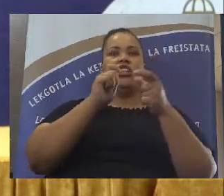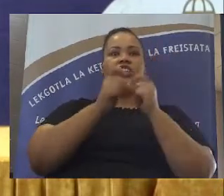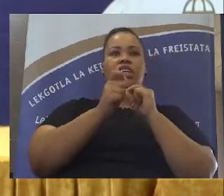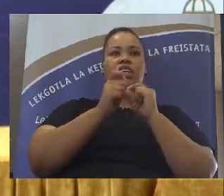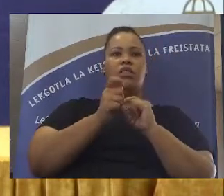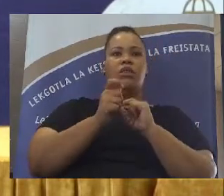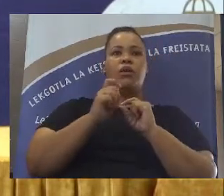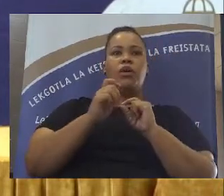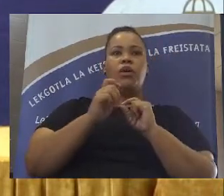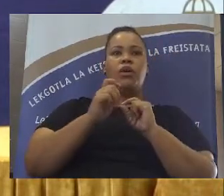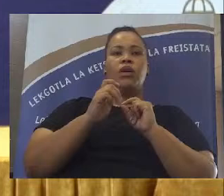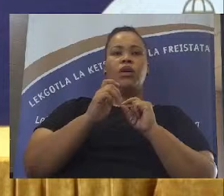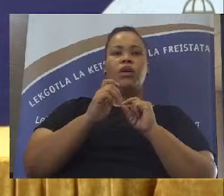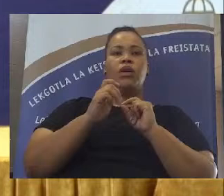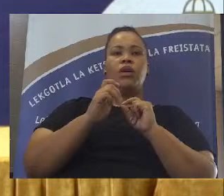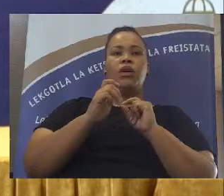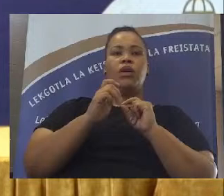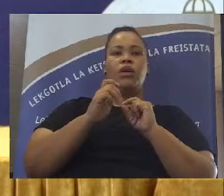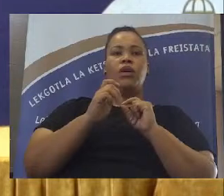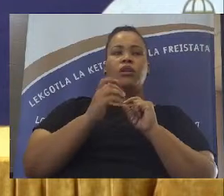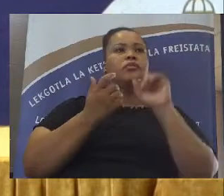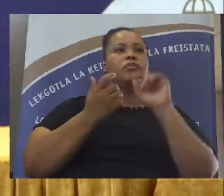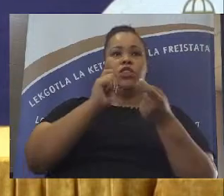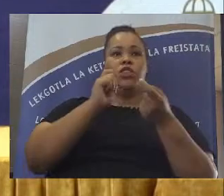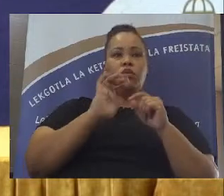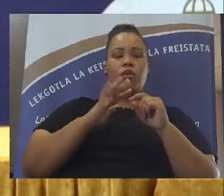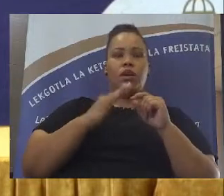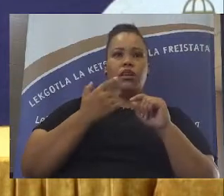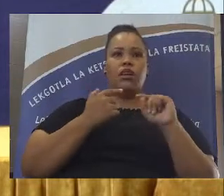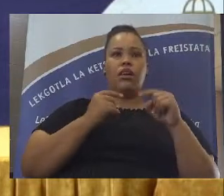bill. 5 things. The first is,